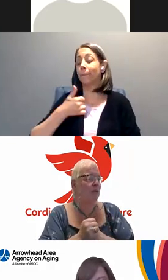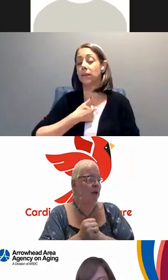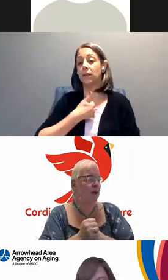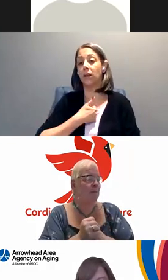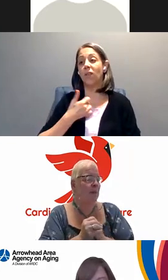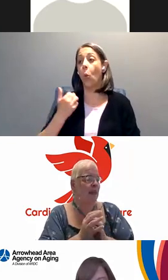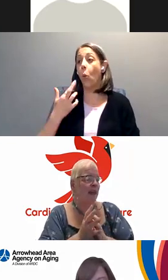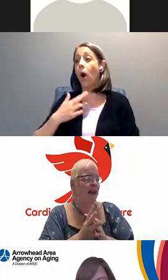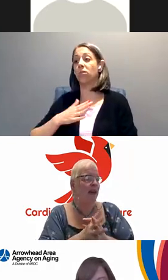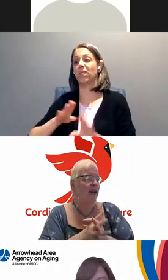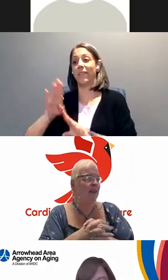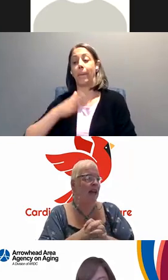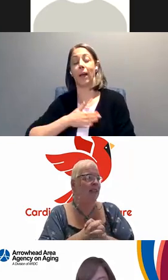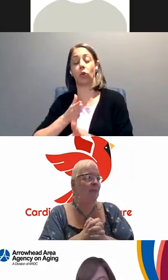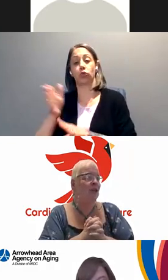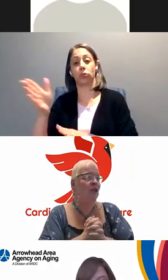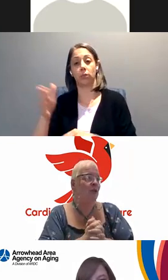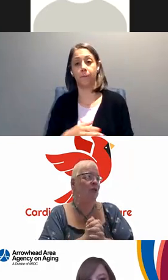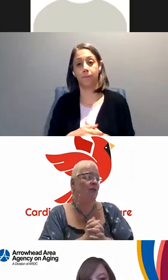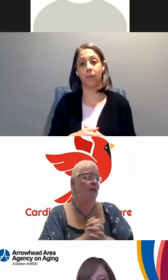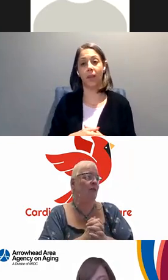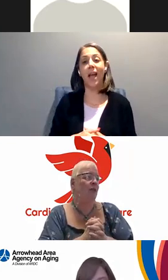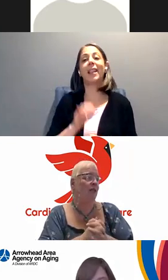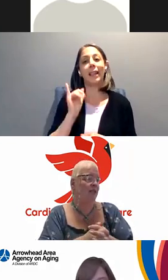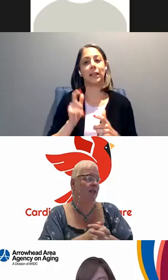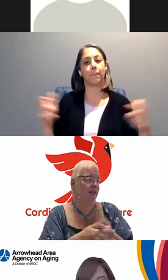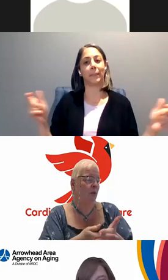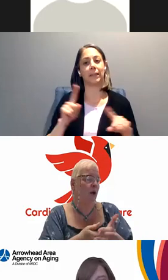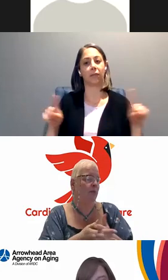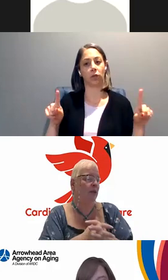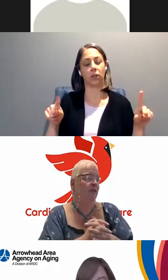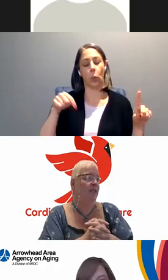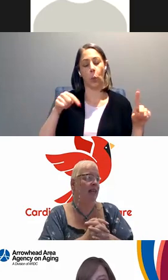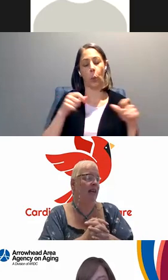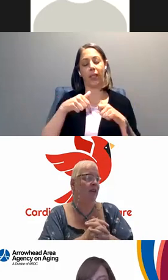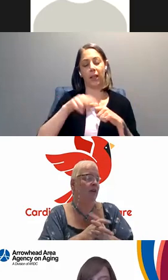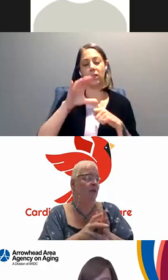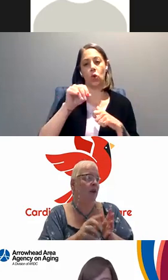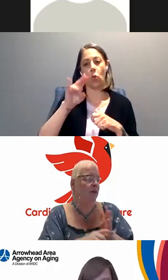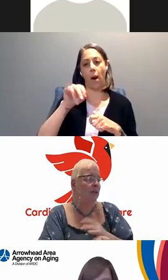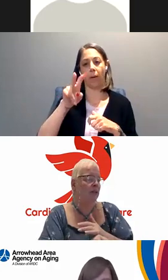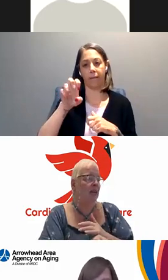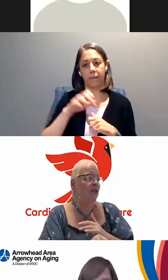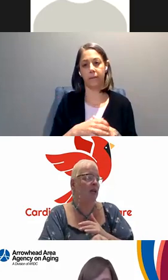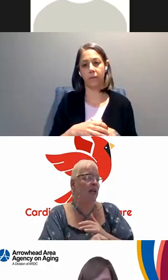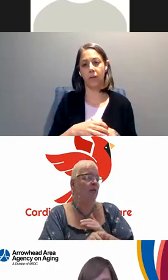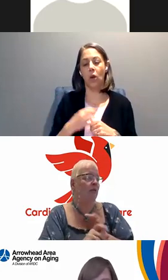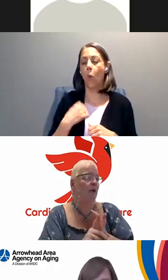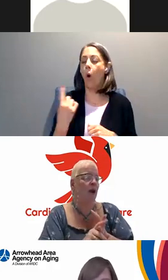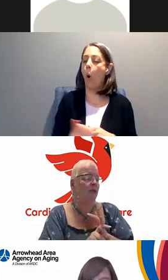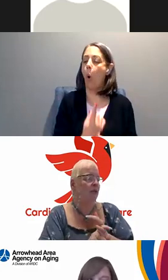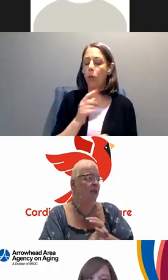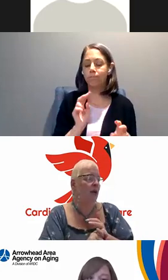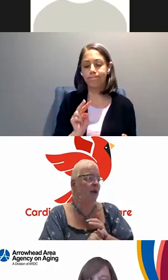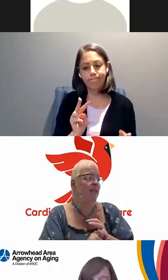my career. And that's the huge difference with this cooperative, is that we're always looking at training.